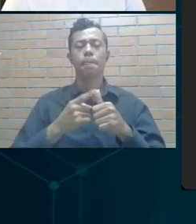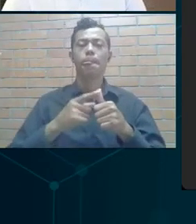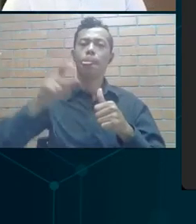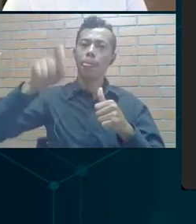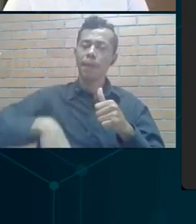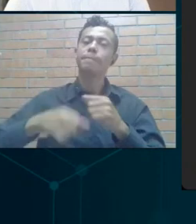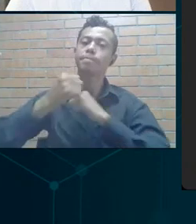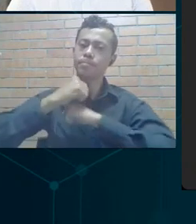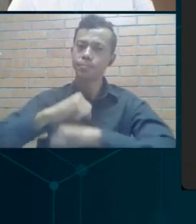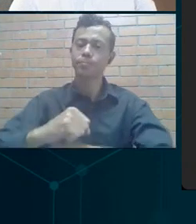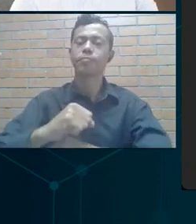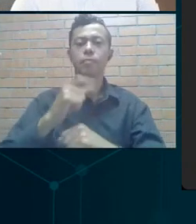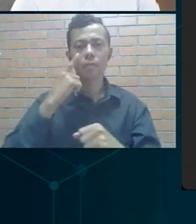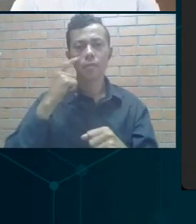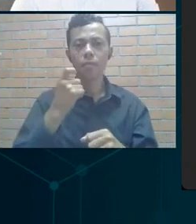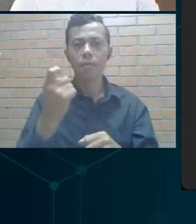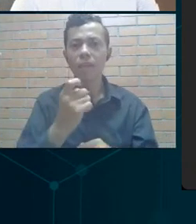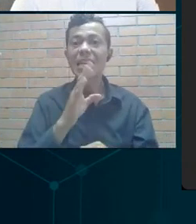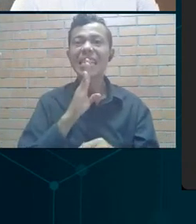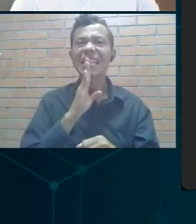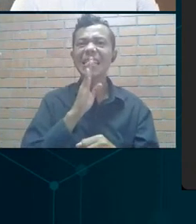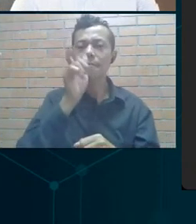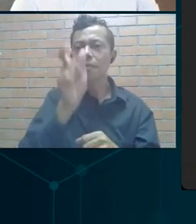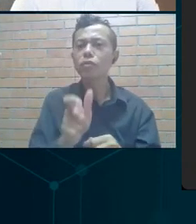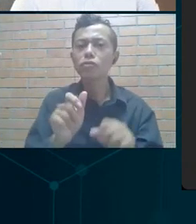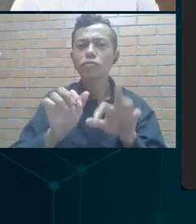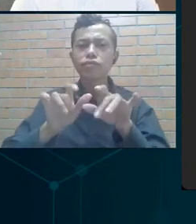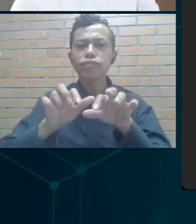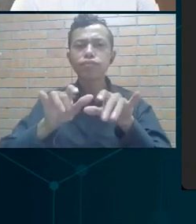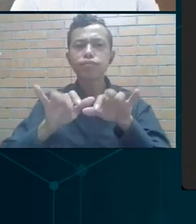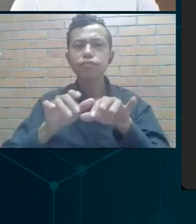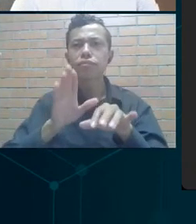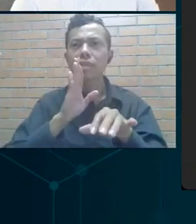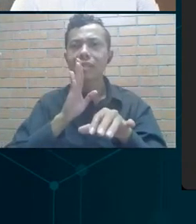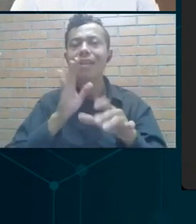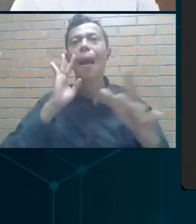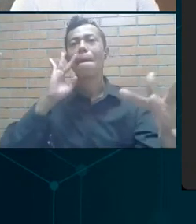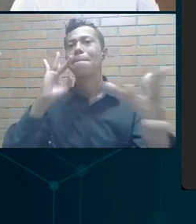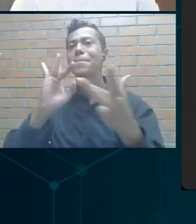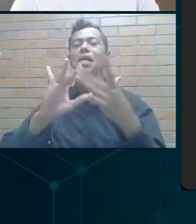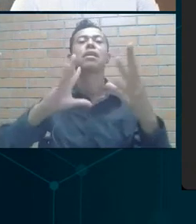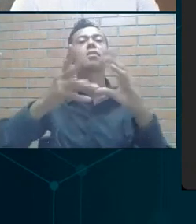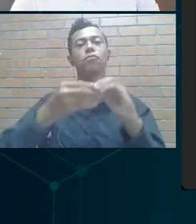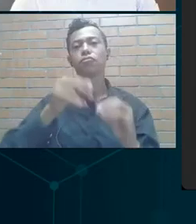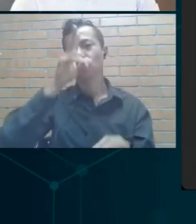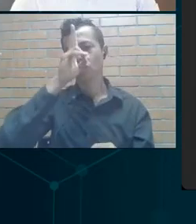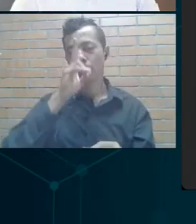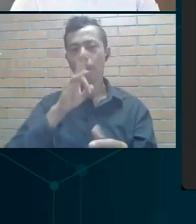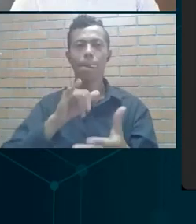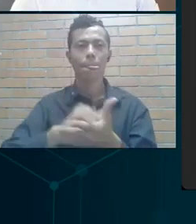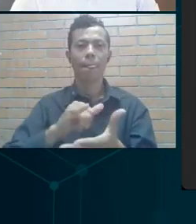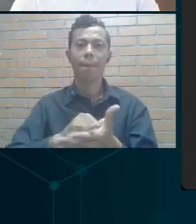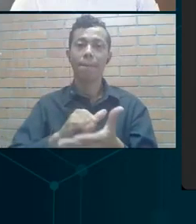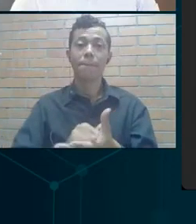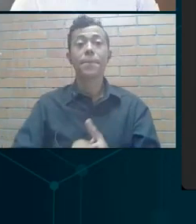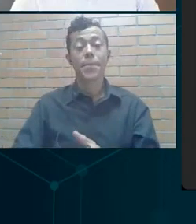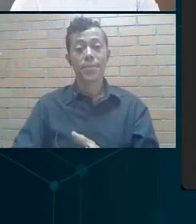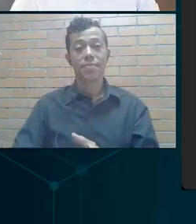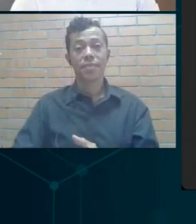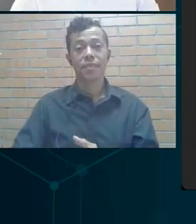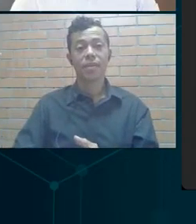because the chances are you'll be able to find something pretty close to what you want. There's a famous story